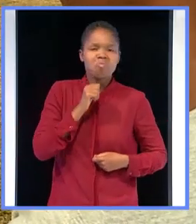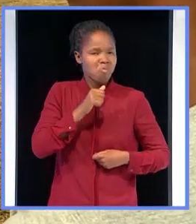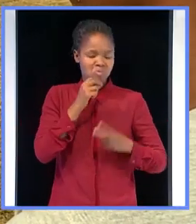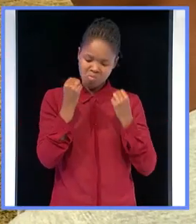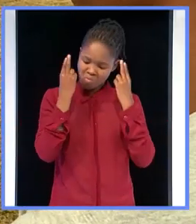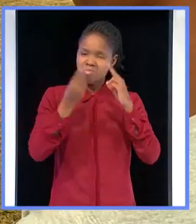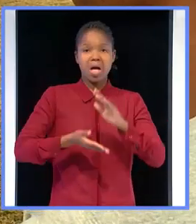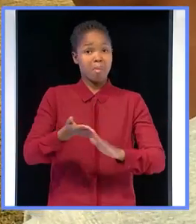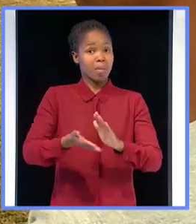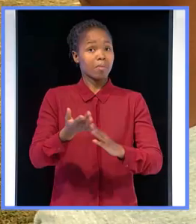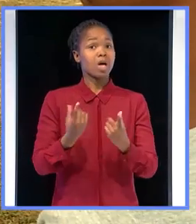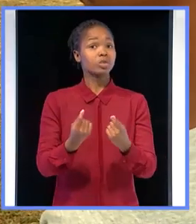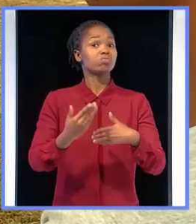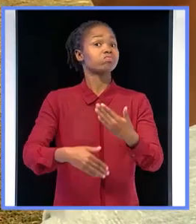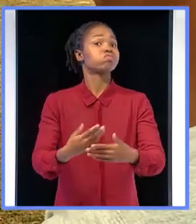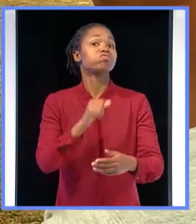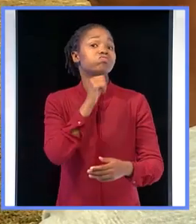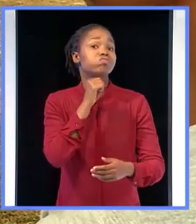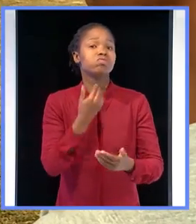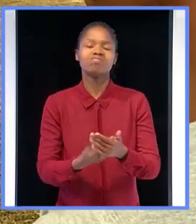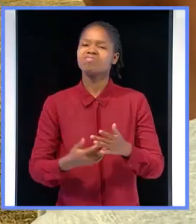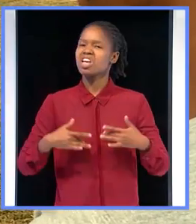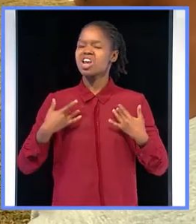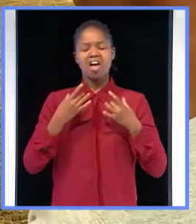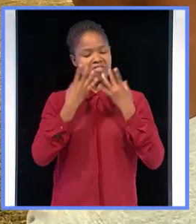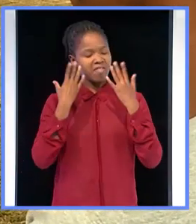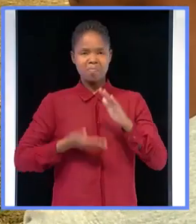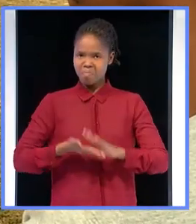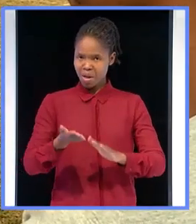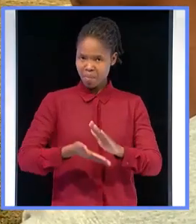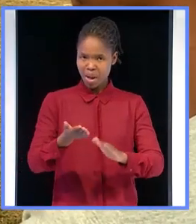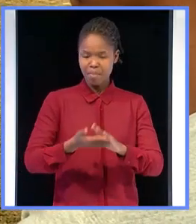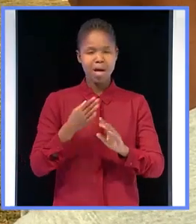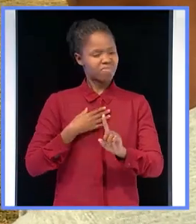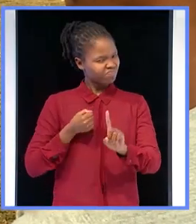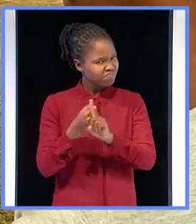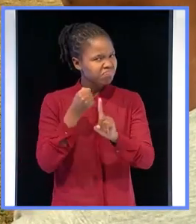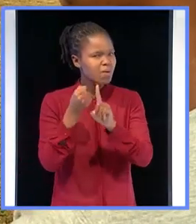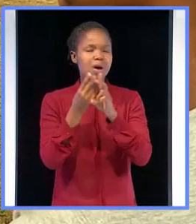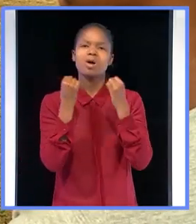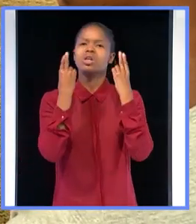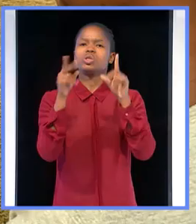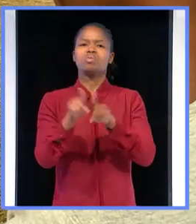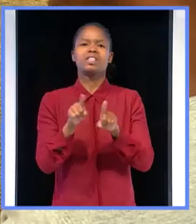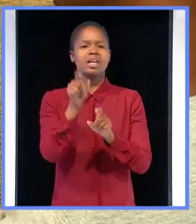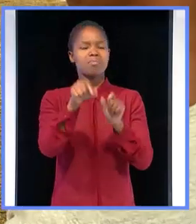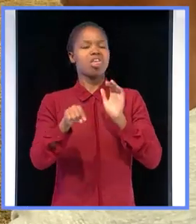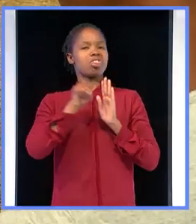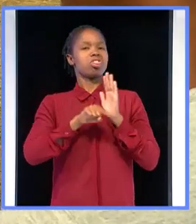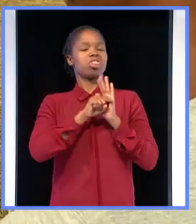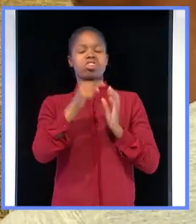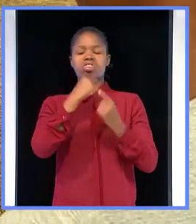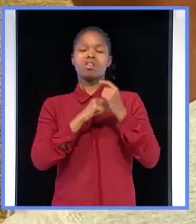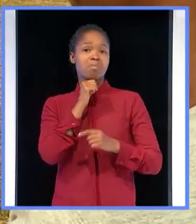lewe gaan aan. Jy moet aanhou veg. Daar's een hoe hard die pad loop is nie. As die pad baie moeilik is, moenie moed opgee nie. Be